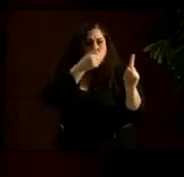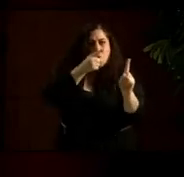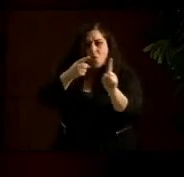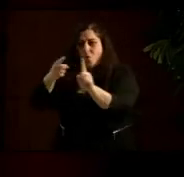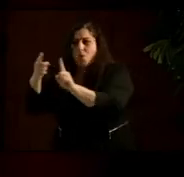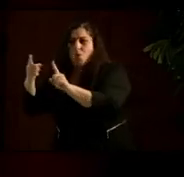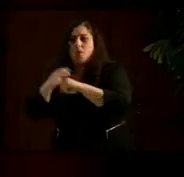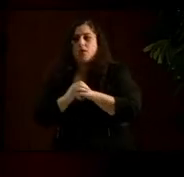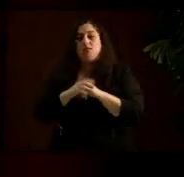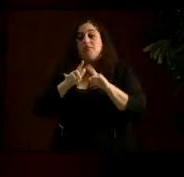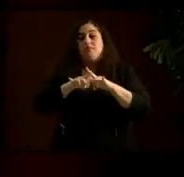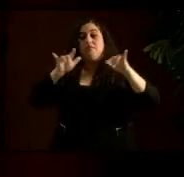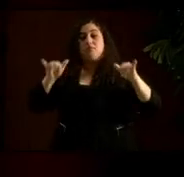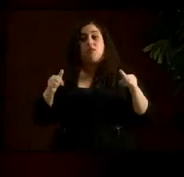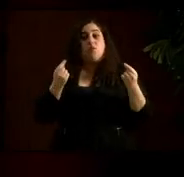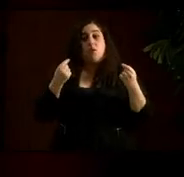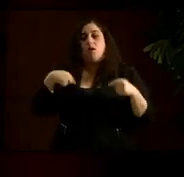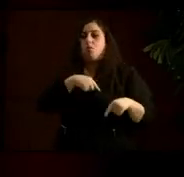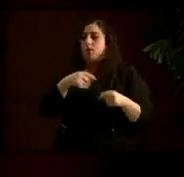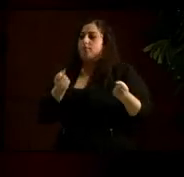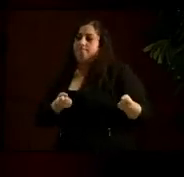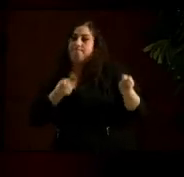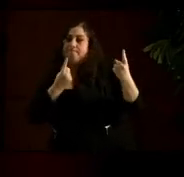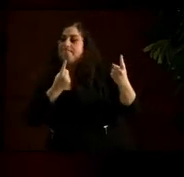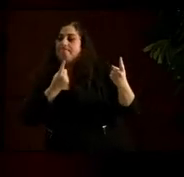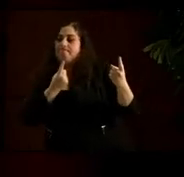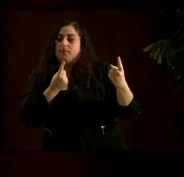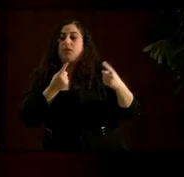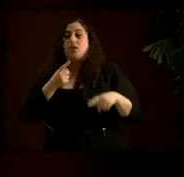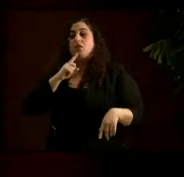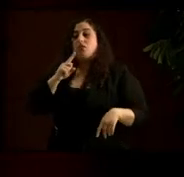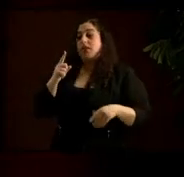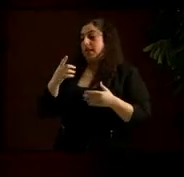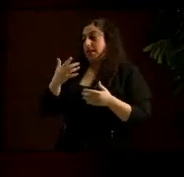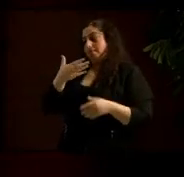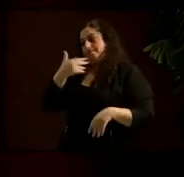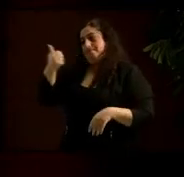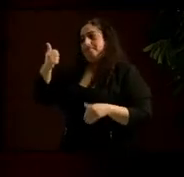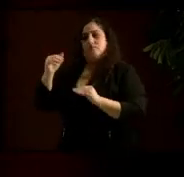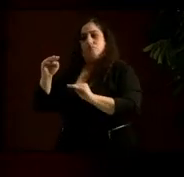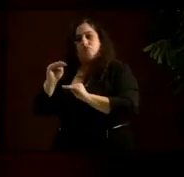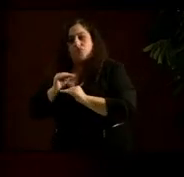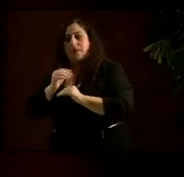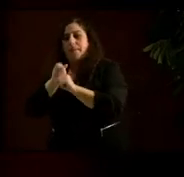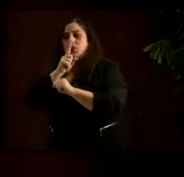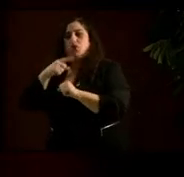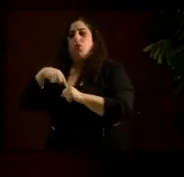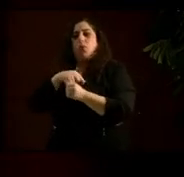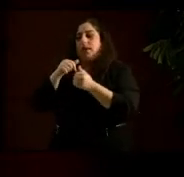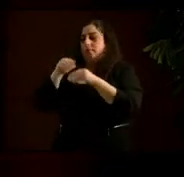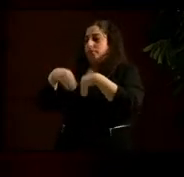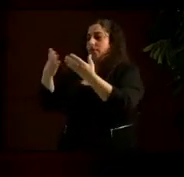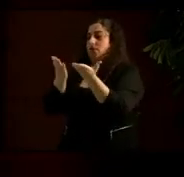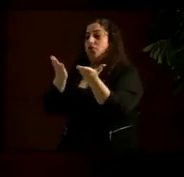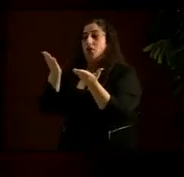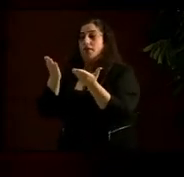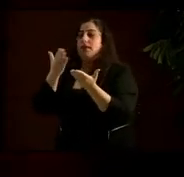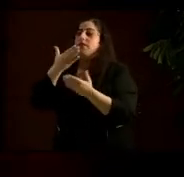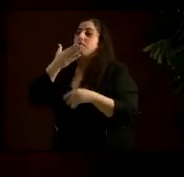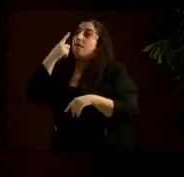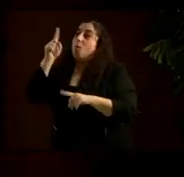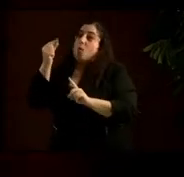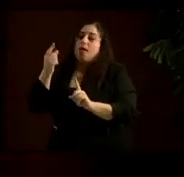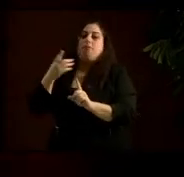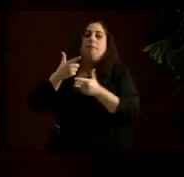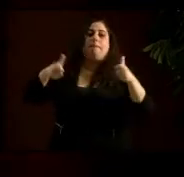also come to understand that our greatest satisfaction and reward comes in the service of something bigger and greater than